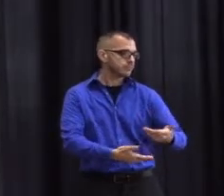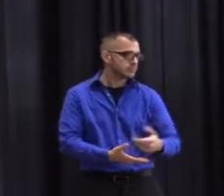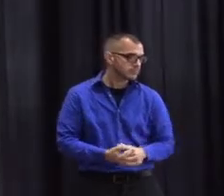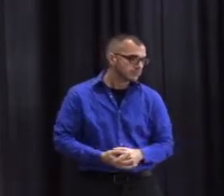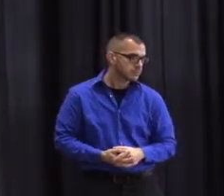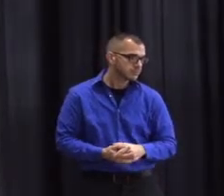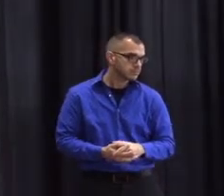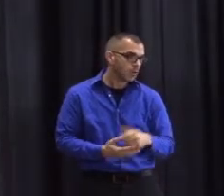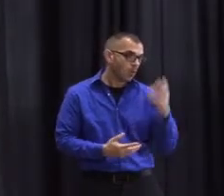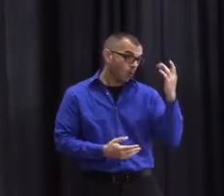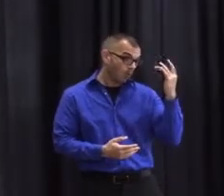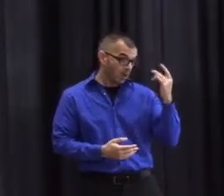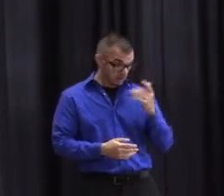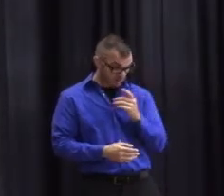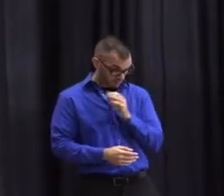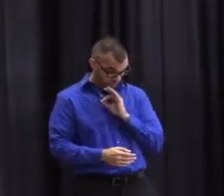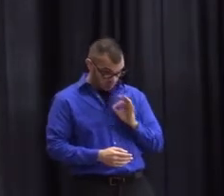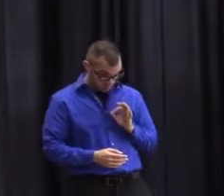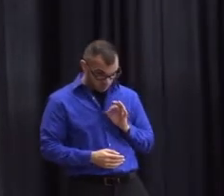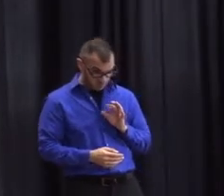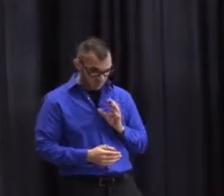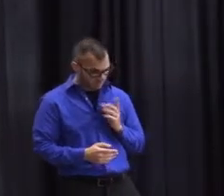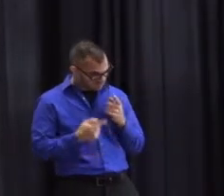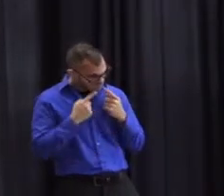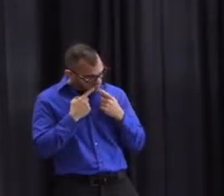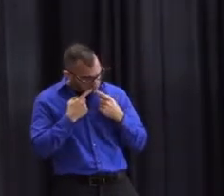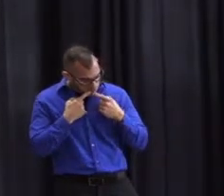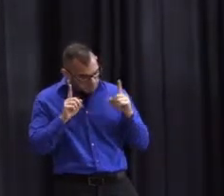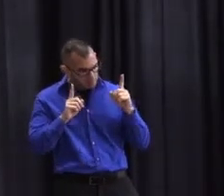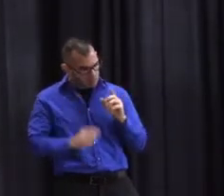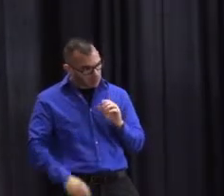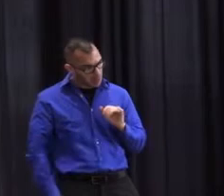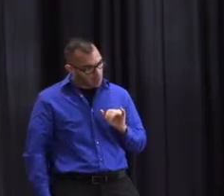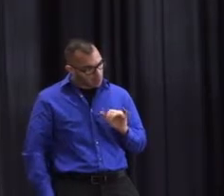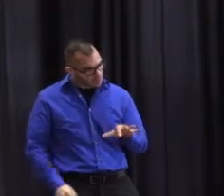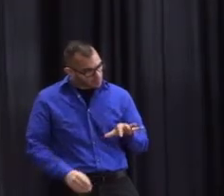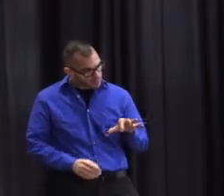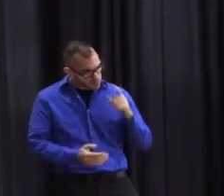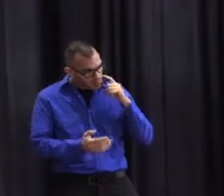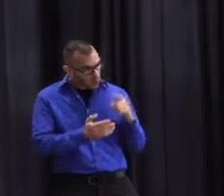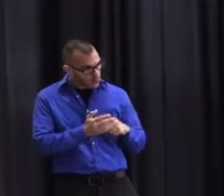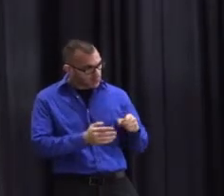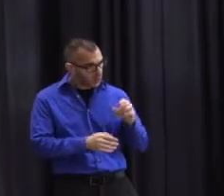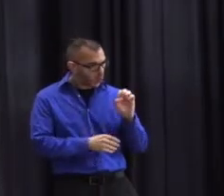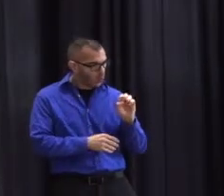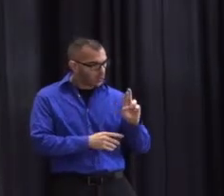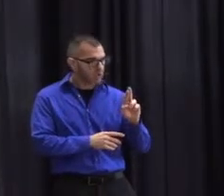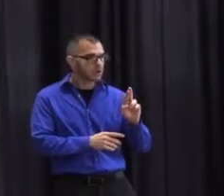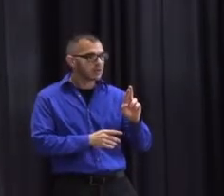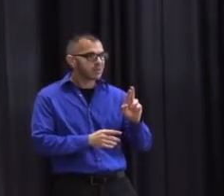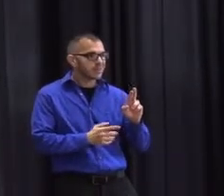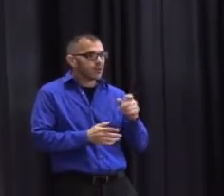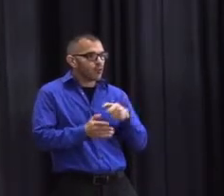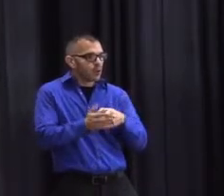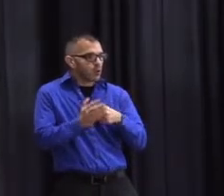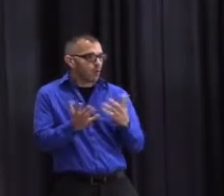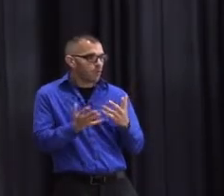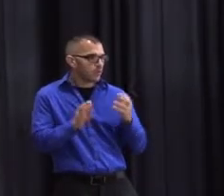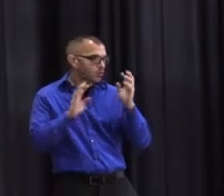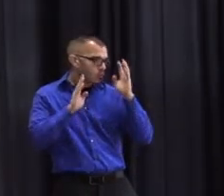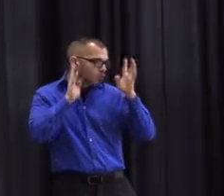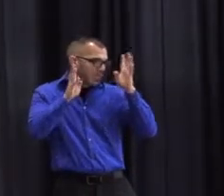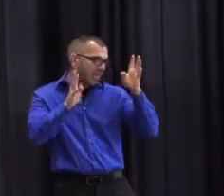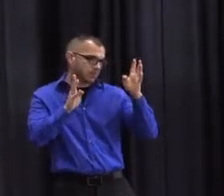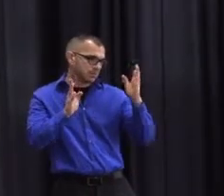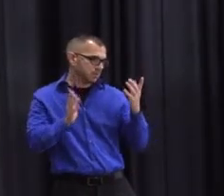this. Because the faculty are finding this OER, not having to create it. And they